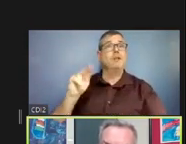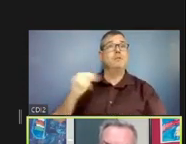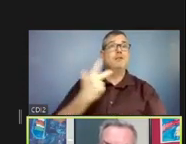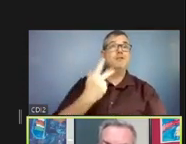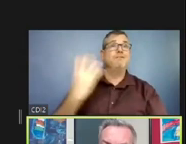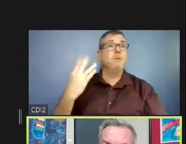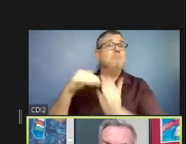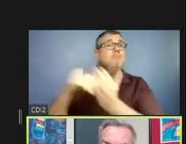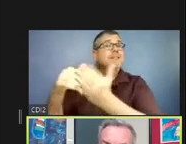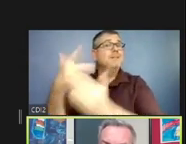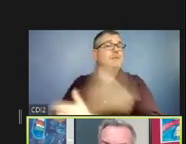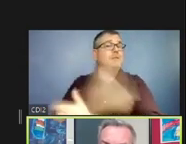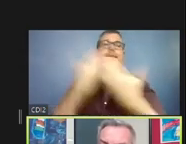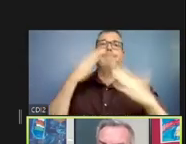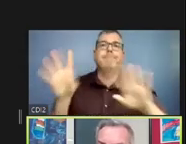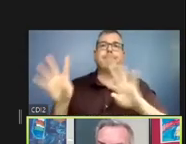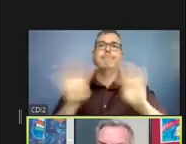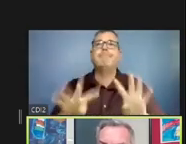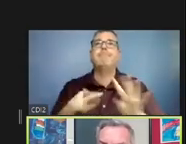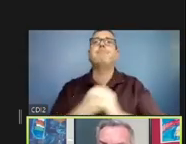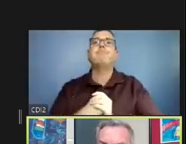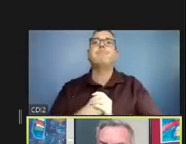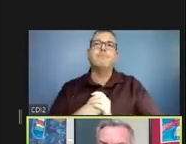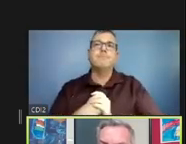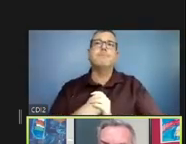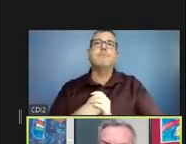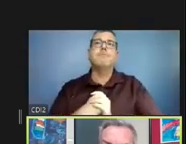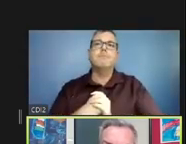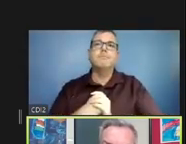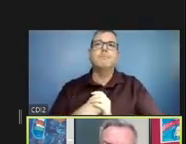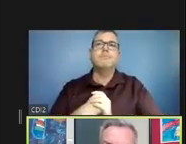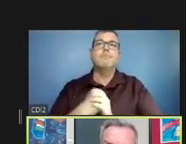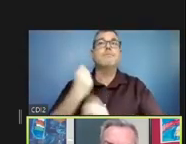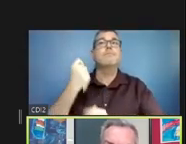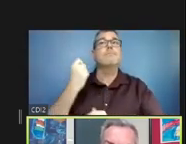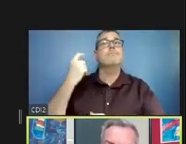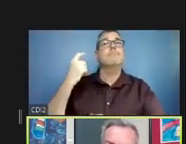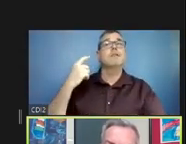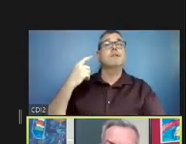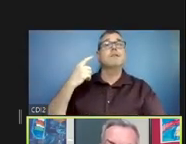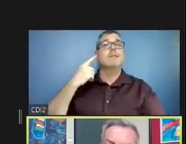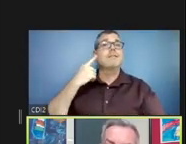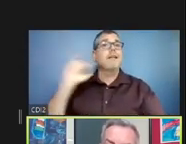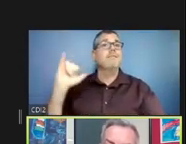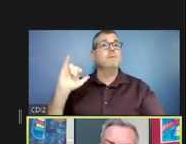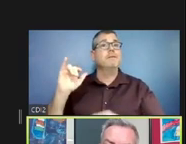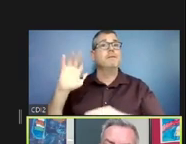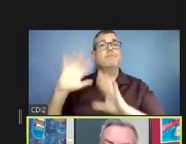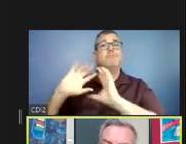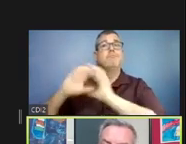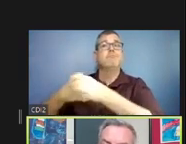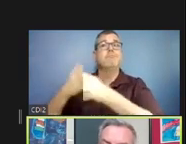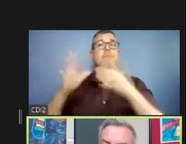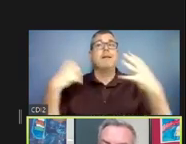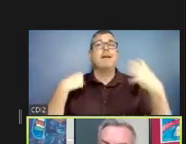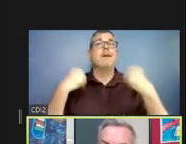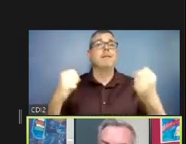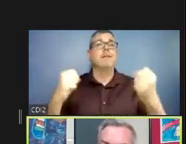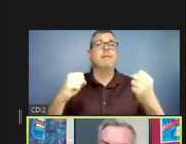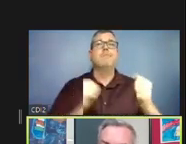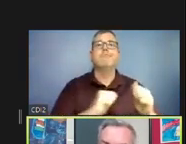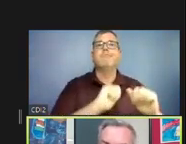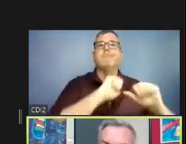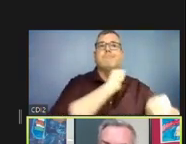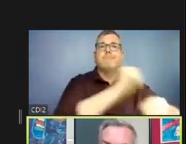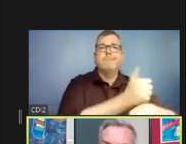Health. The Department of Public Health, for its vaccine work, has created 3 work groups and 3 committees. One's a scientific safety review work